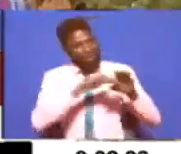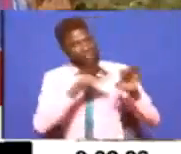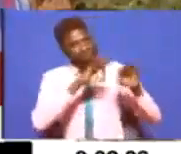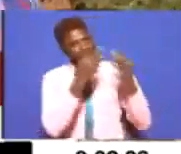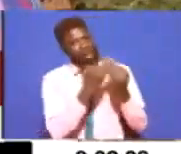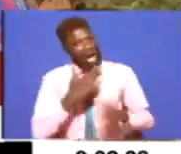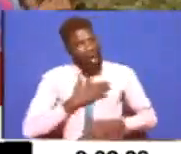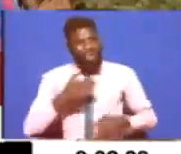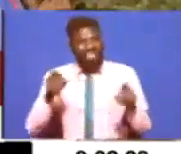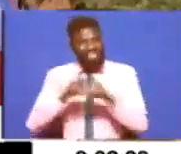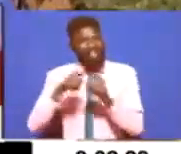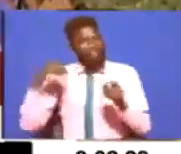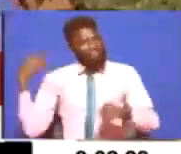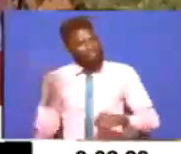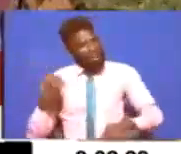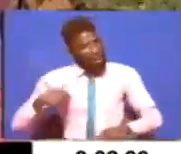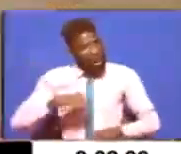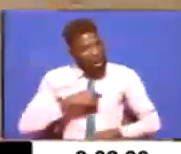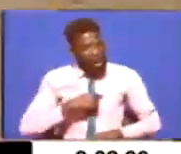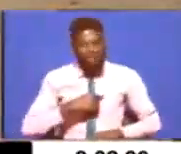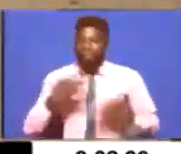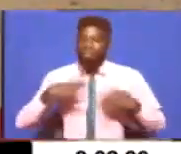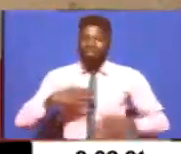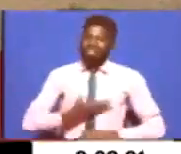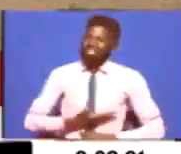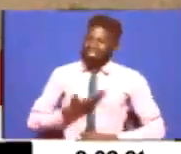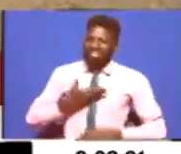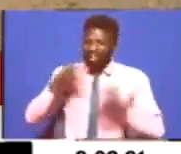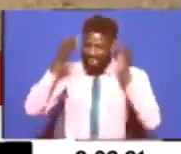bado. So ndio watu wakakasirika wakaamua kugonga ile basi.